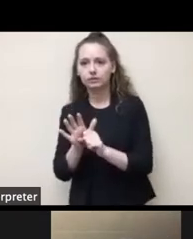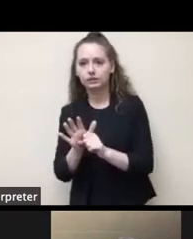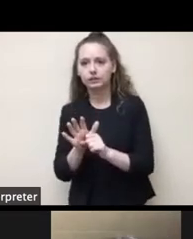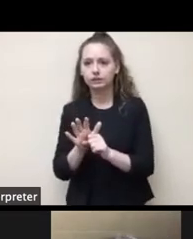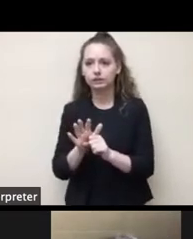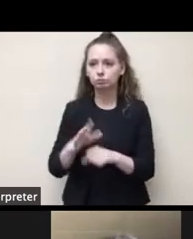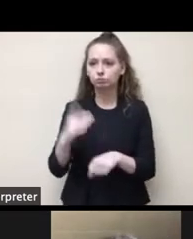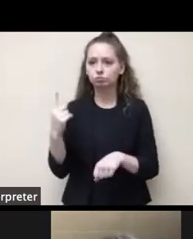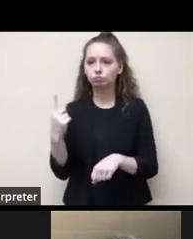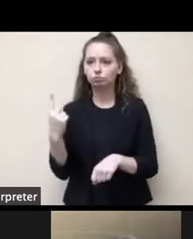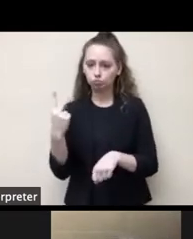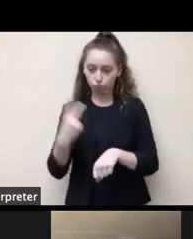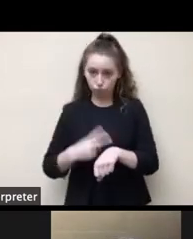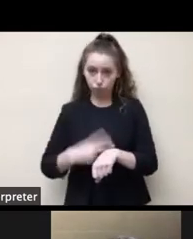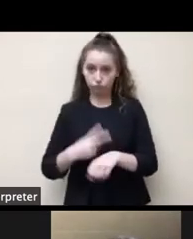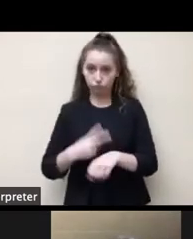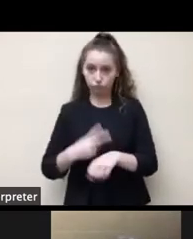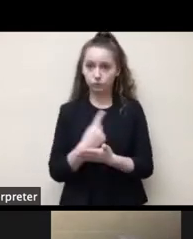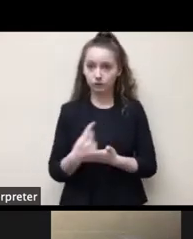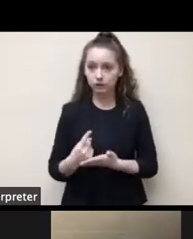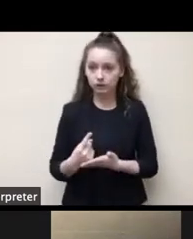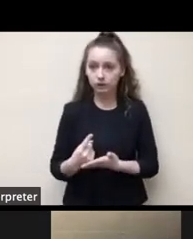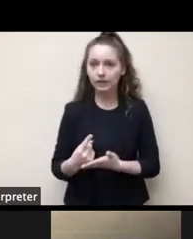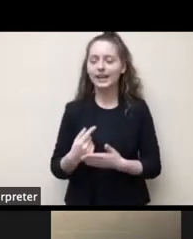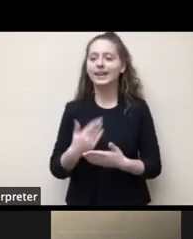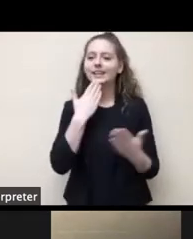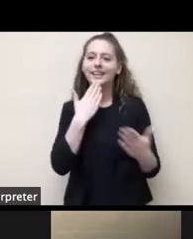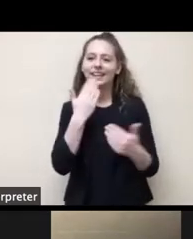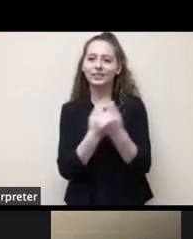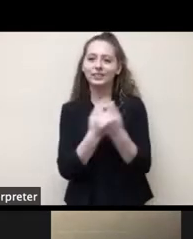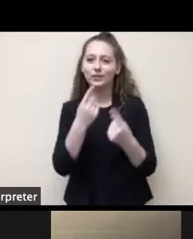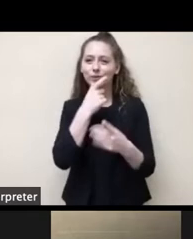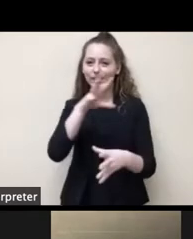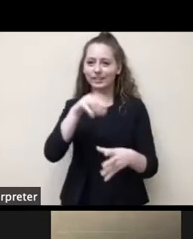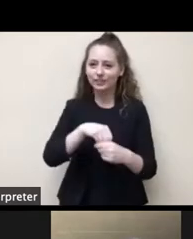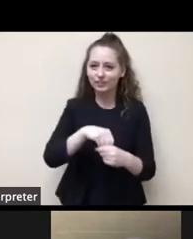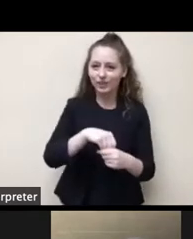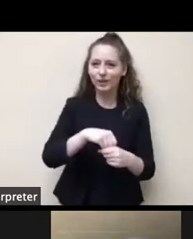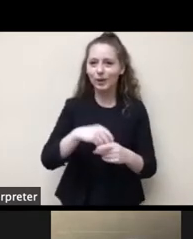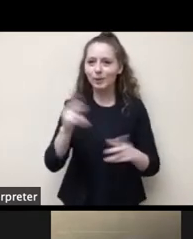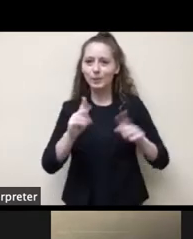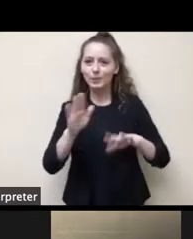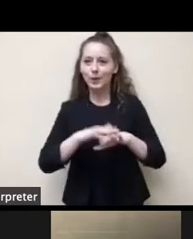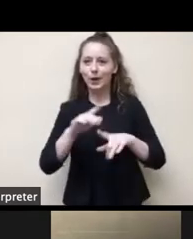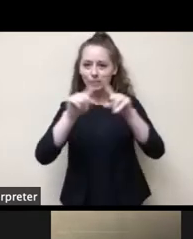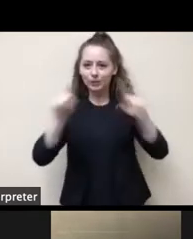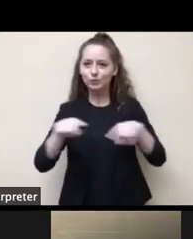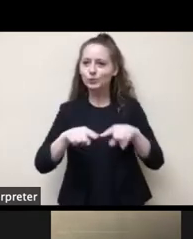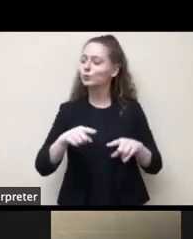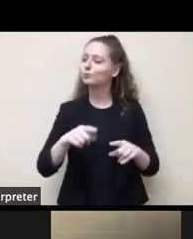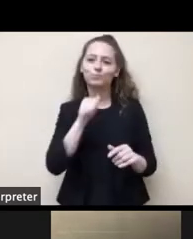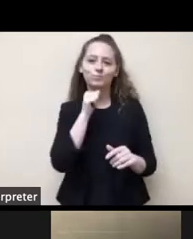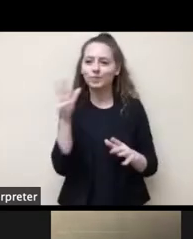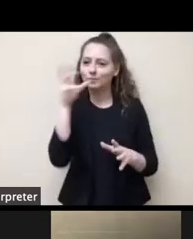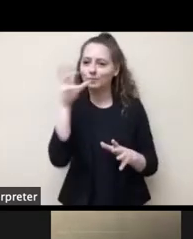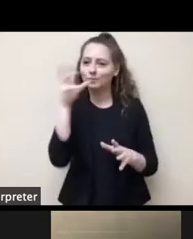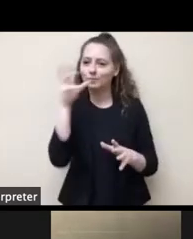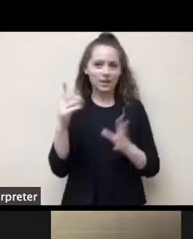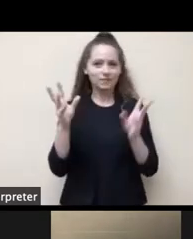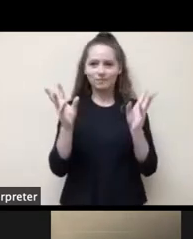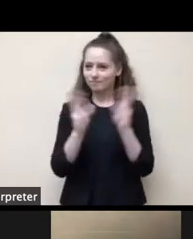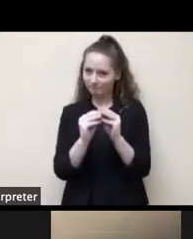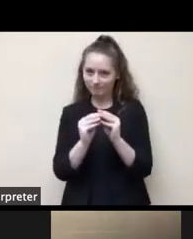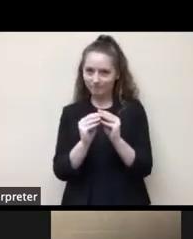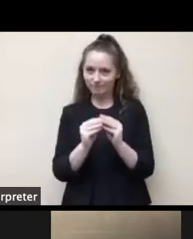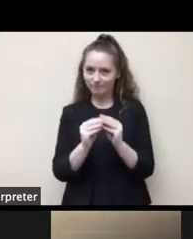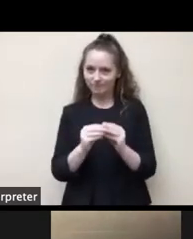And I want to thank everybody for their involvement. There's people on the screen that have not missed a single meeting, and I appreciate that. And we get the word out,